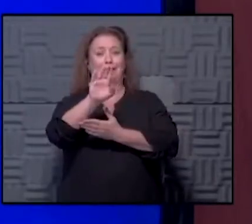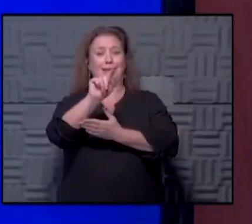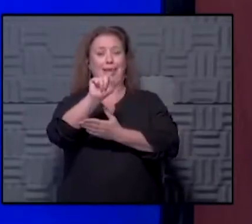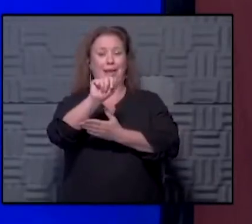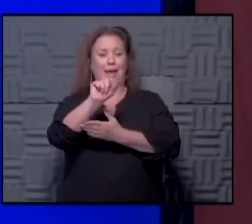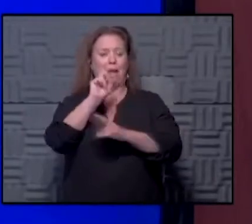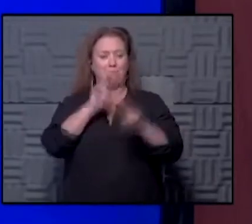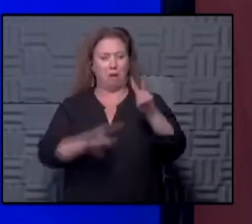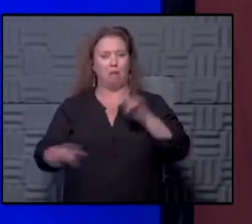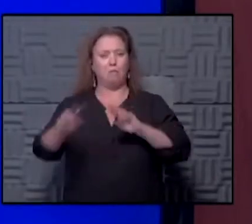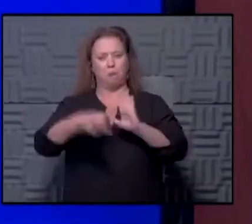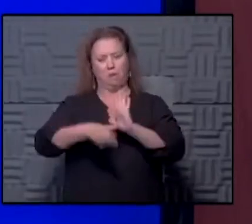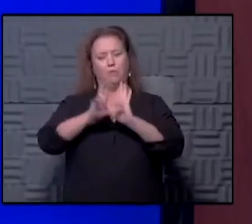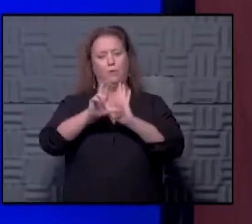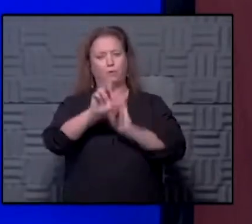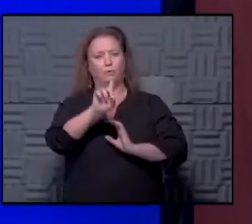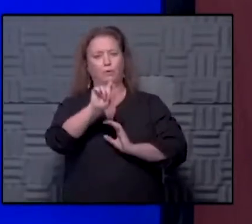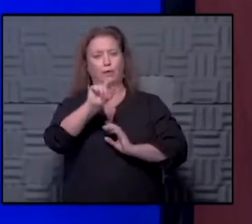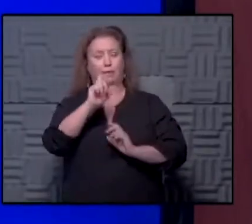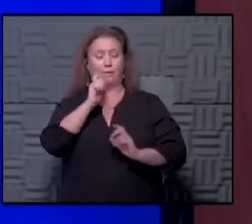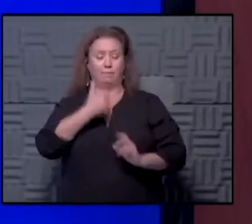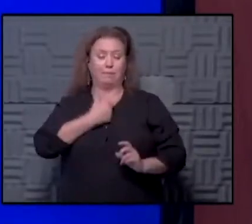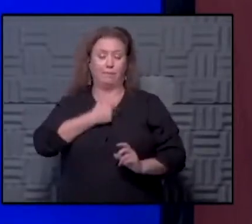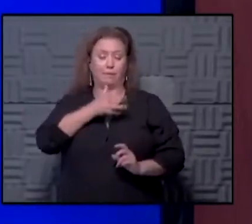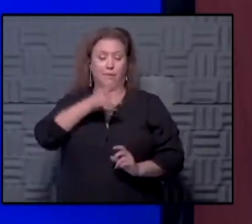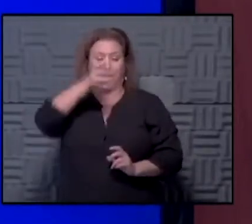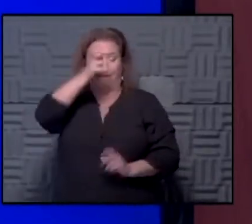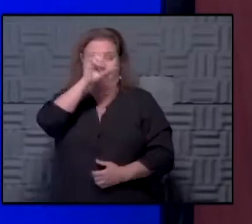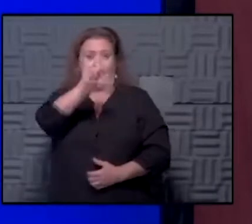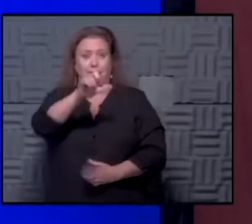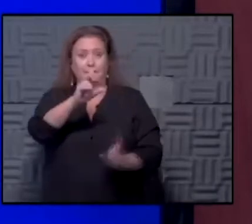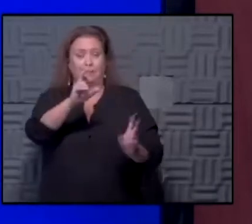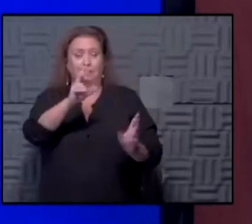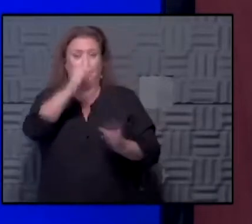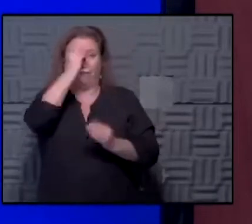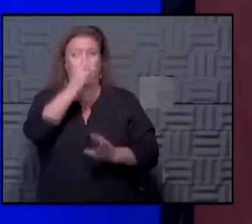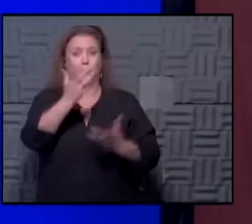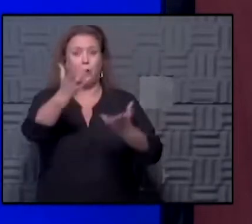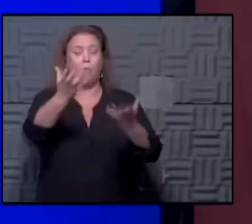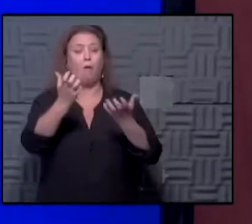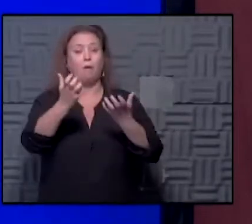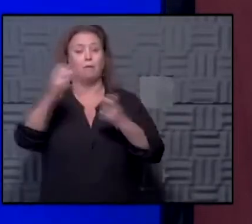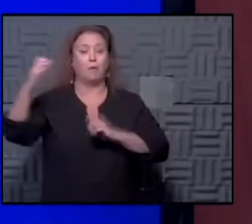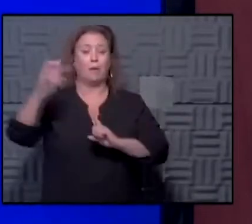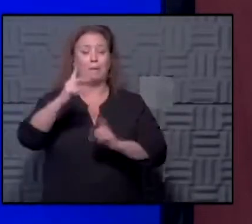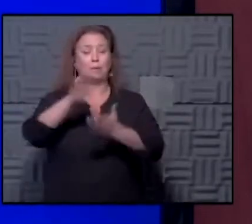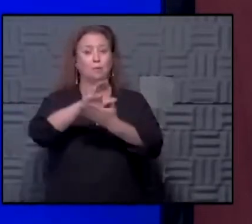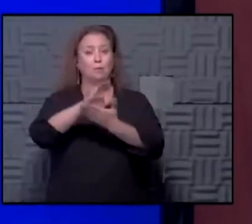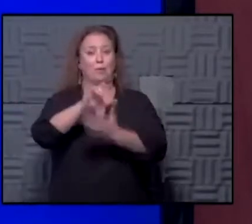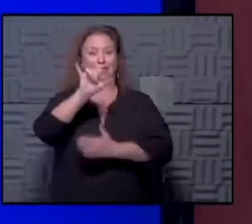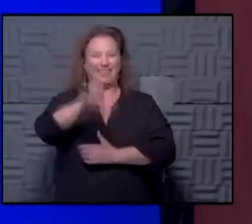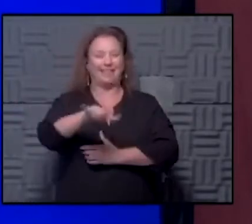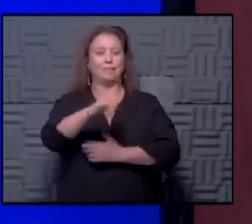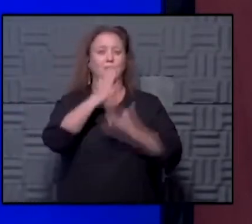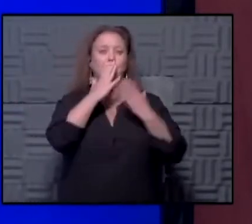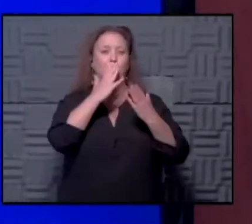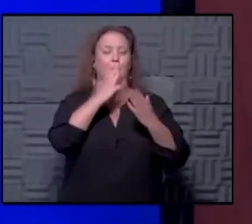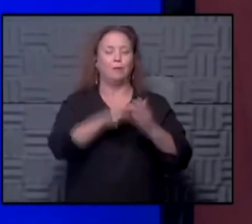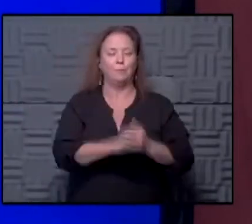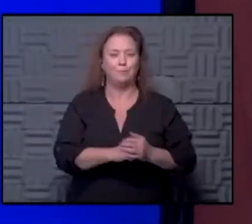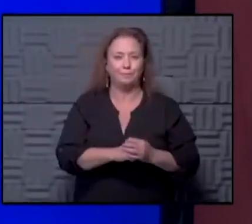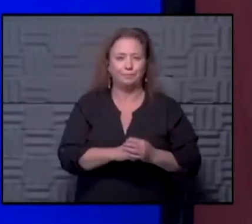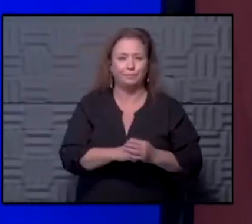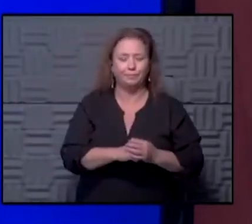around it and looking at it, and I thought, if I was a parent, that's the kind of information I would want to know about going back to school. So thank you for doing